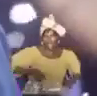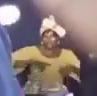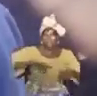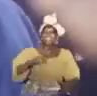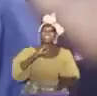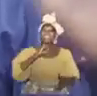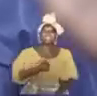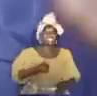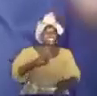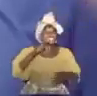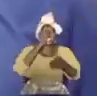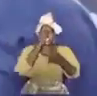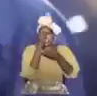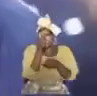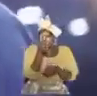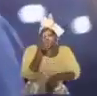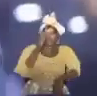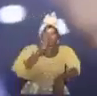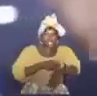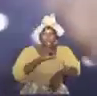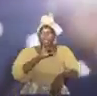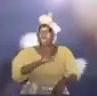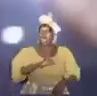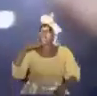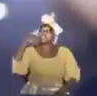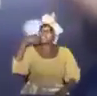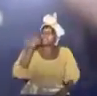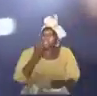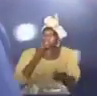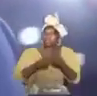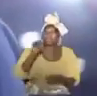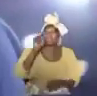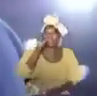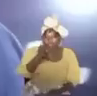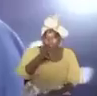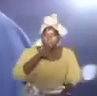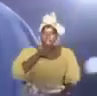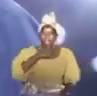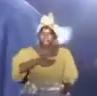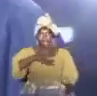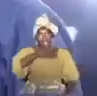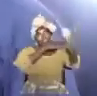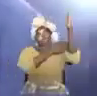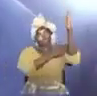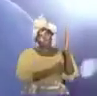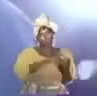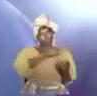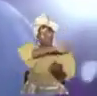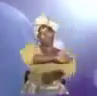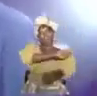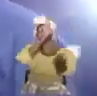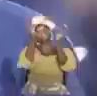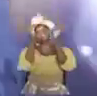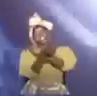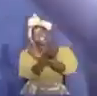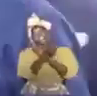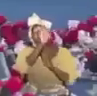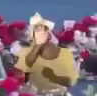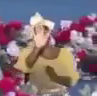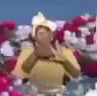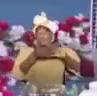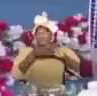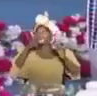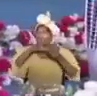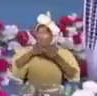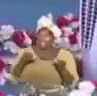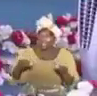destiny. I speak to you in the name of Jesus that my God is rewriting your story. My God is rewriting your